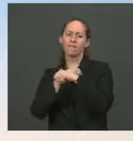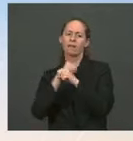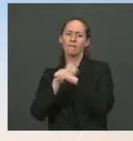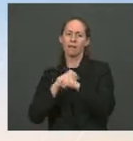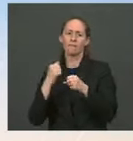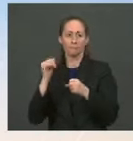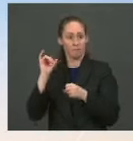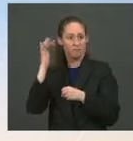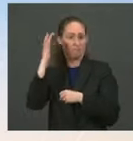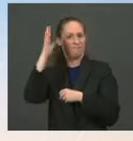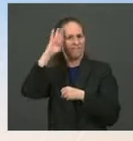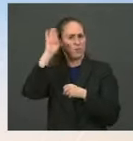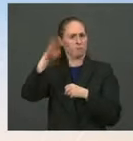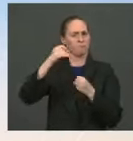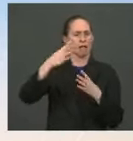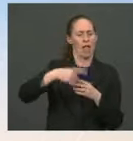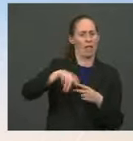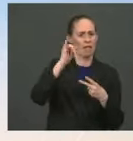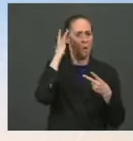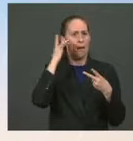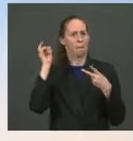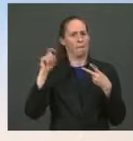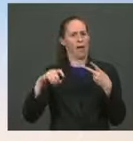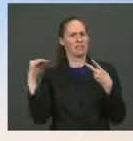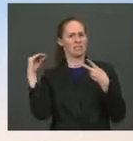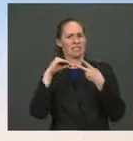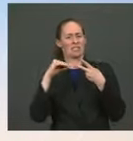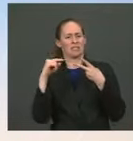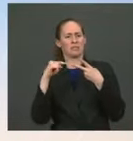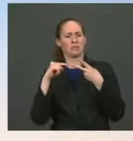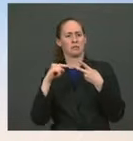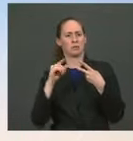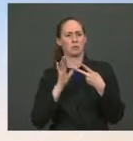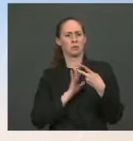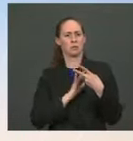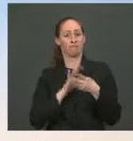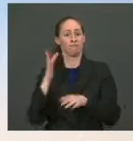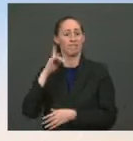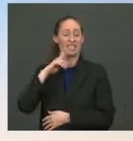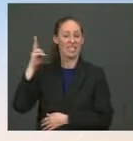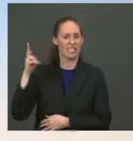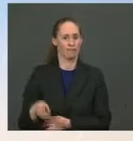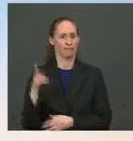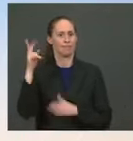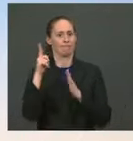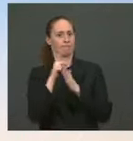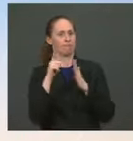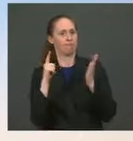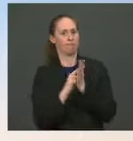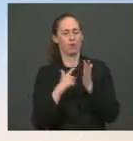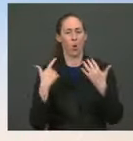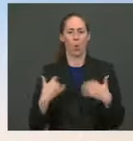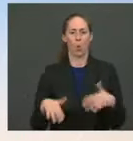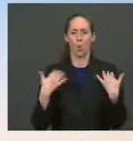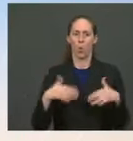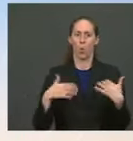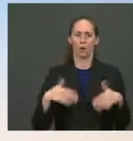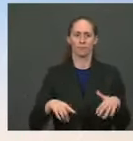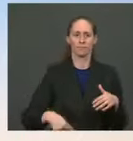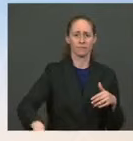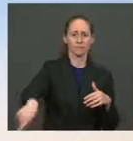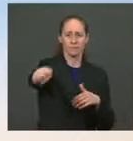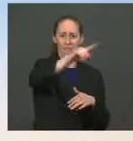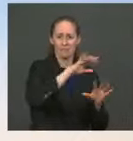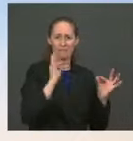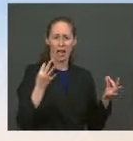in the American Rescue Plan, another historical piece of legislation, because he was trying to meet the moment of what the American family was going